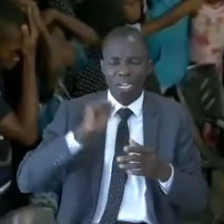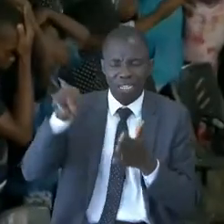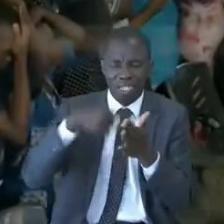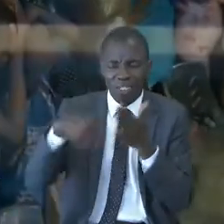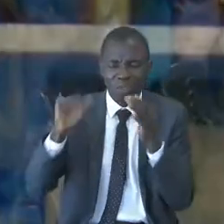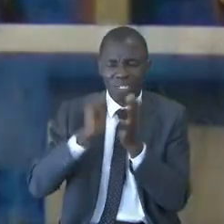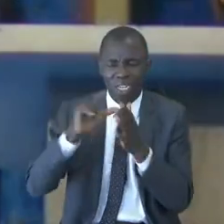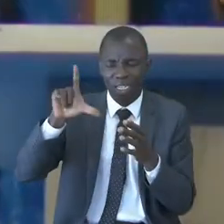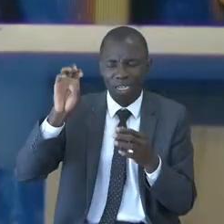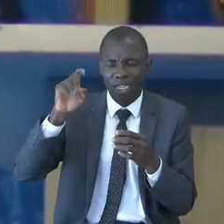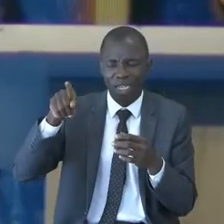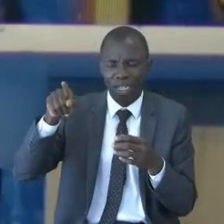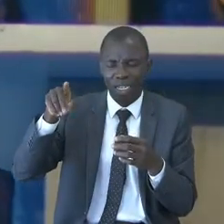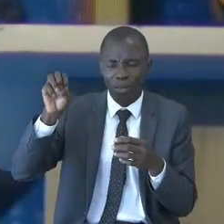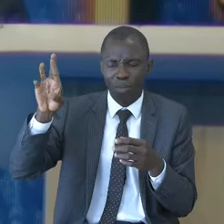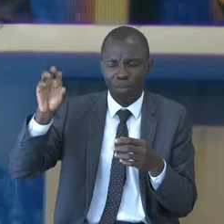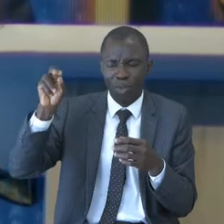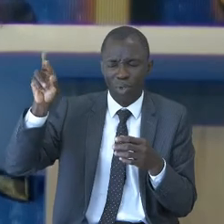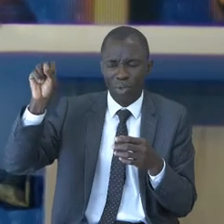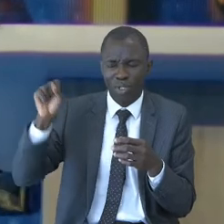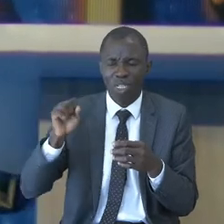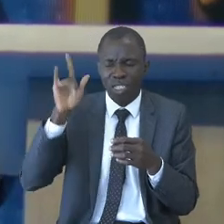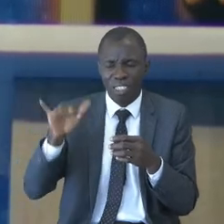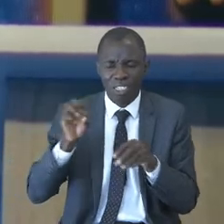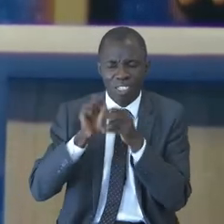in Jesus' name.